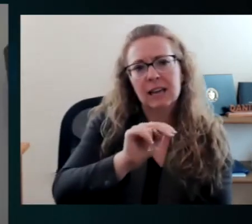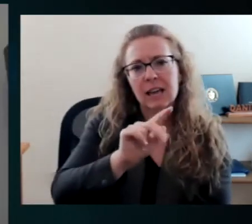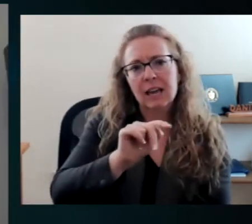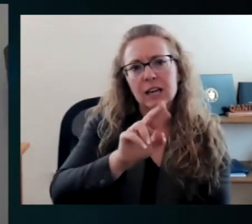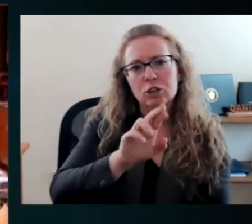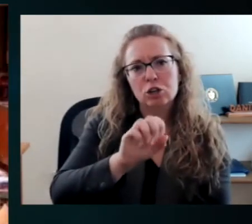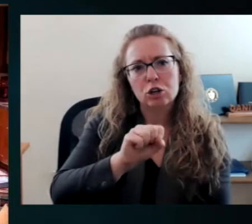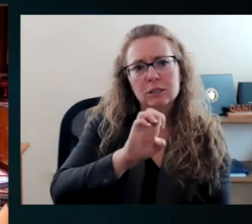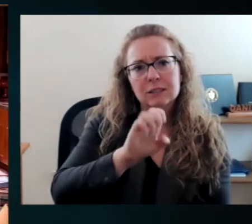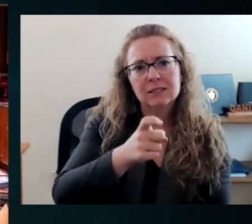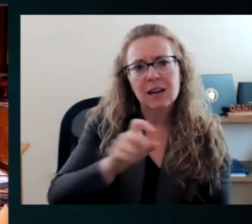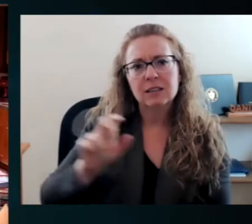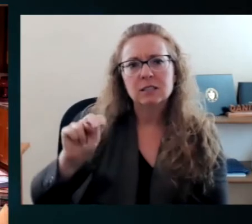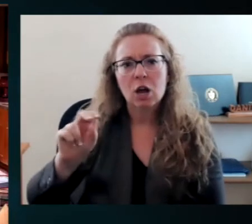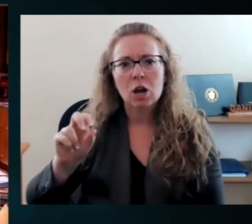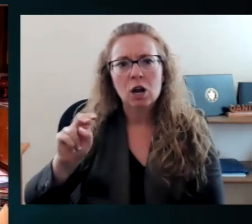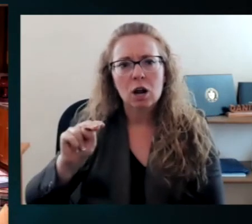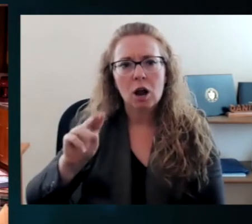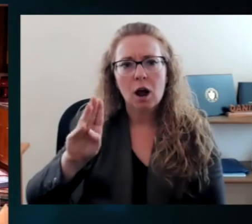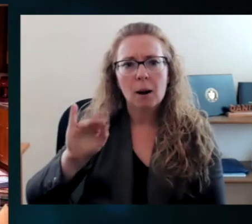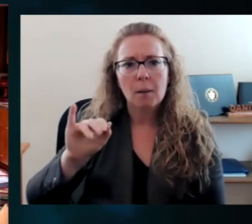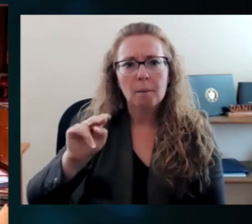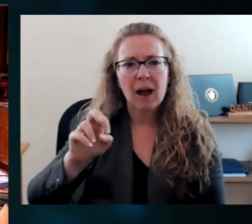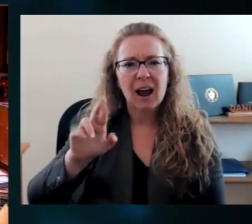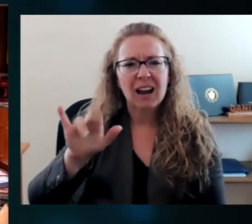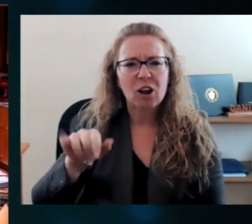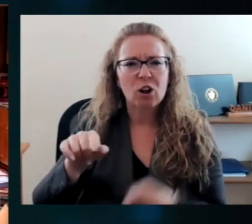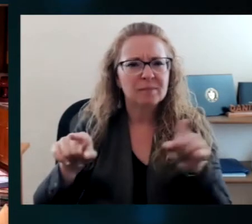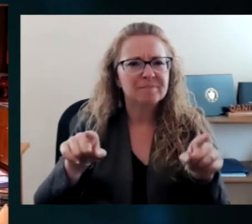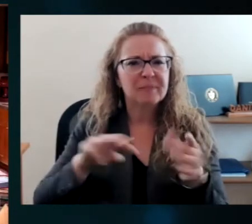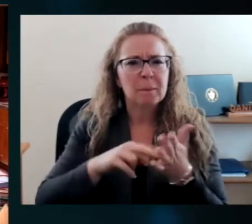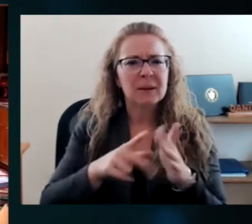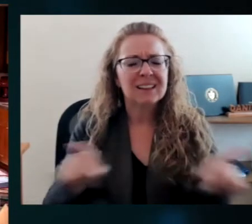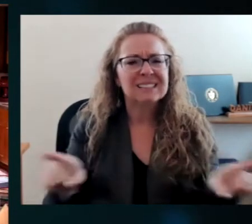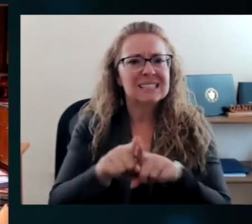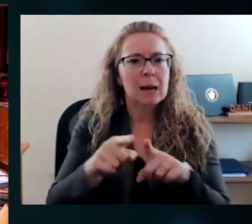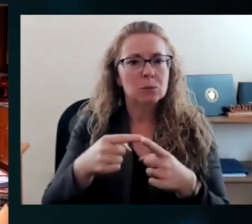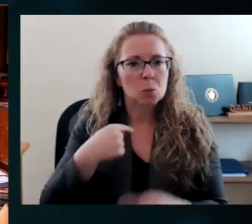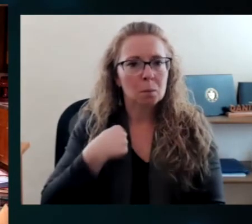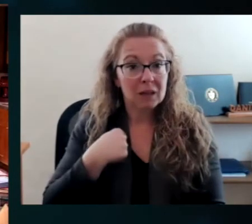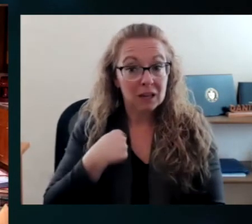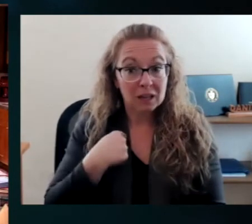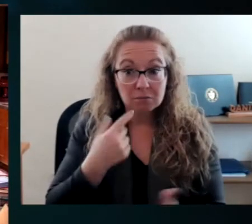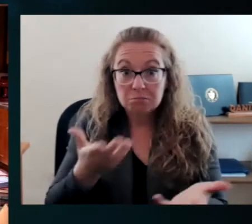They sort of mean the same thing to me. I'm prepared to be educated.